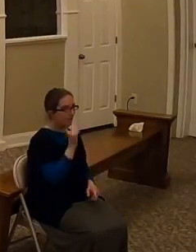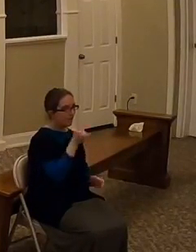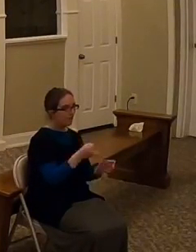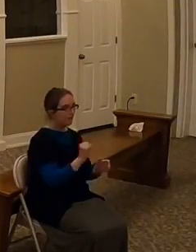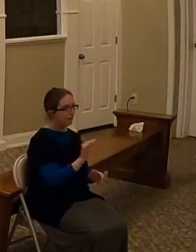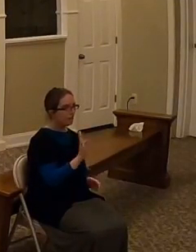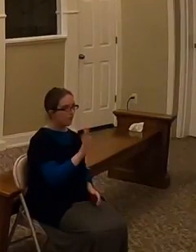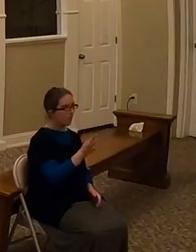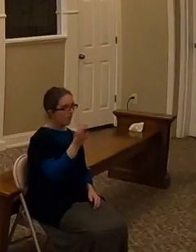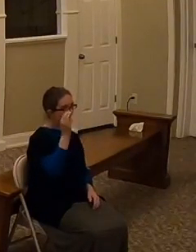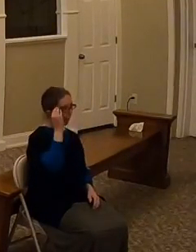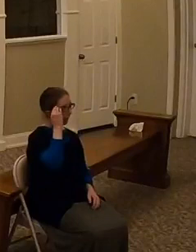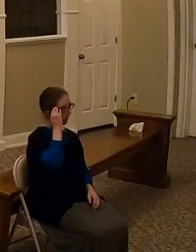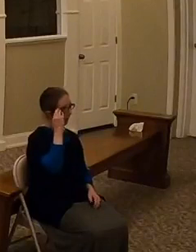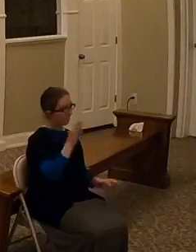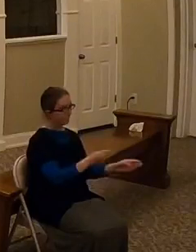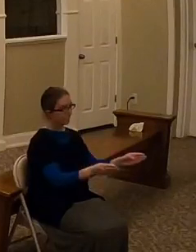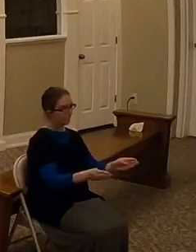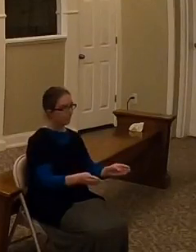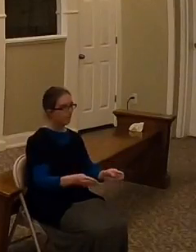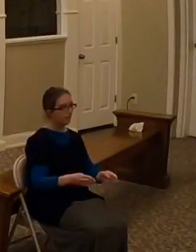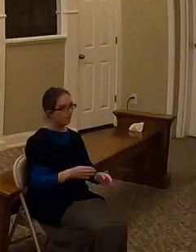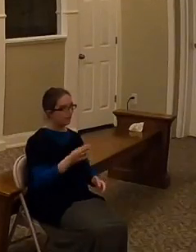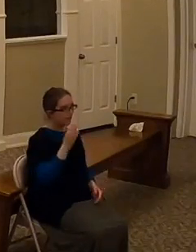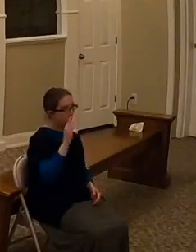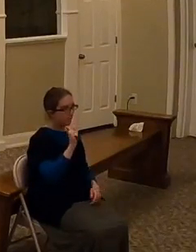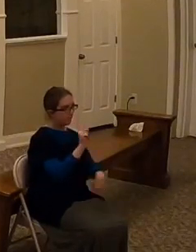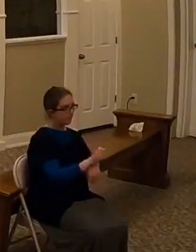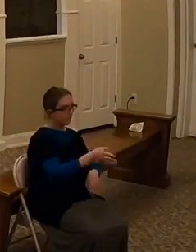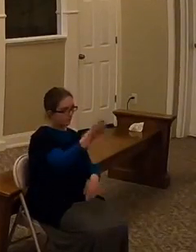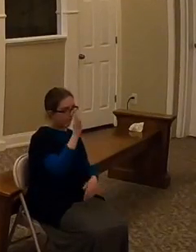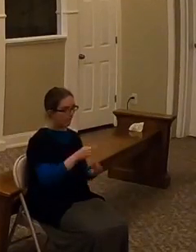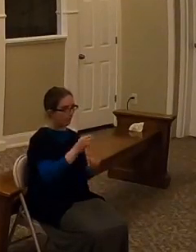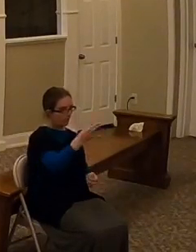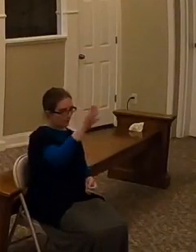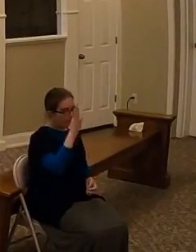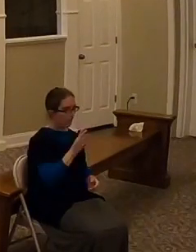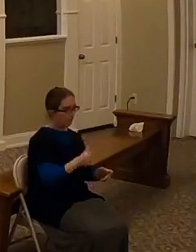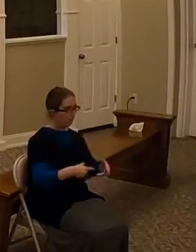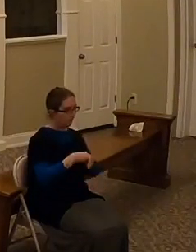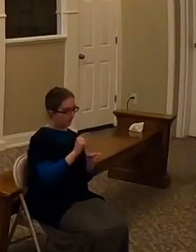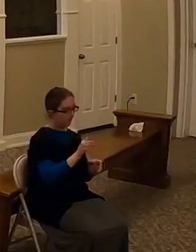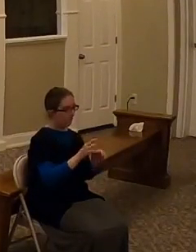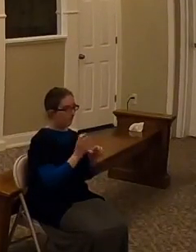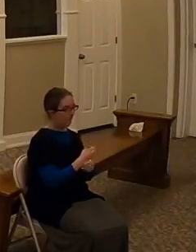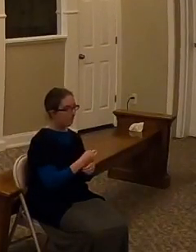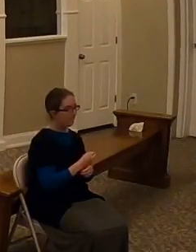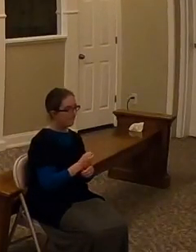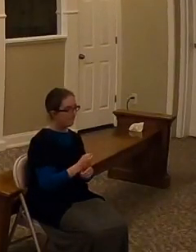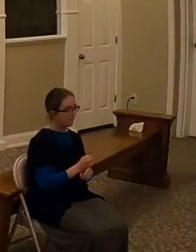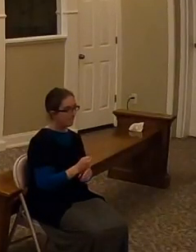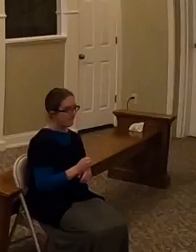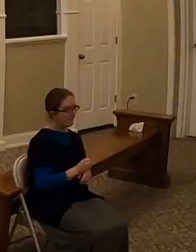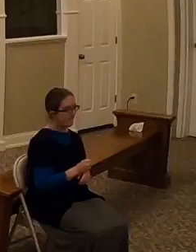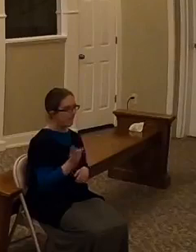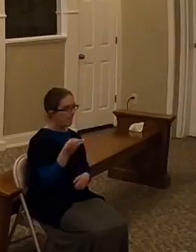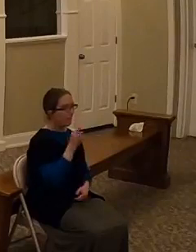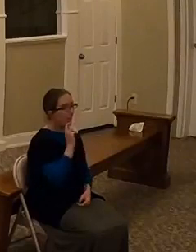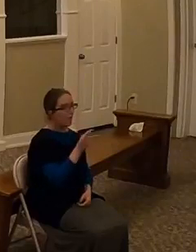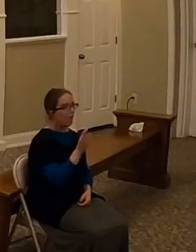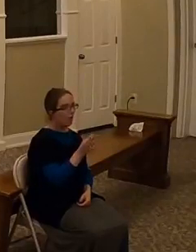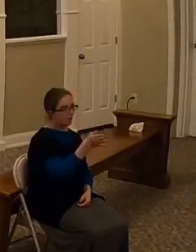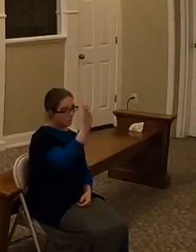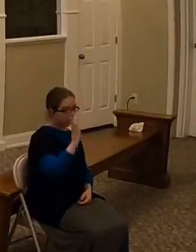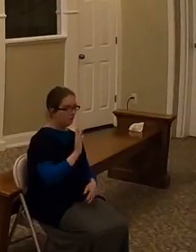your thought patterns. Know ye not that you are the temple of God, the Spirit of God dwelleth in you. A clean heart is so very important to God because we are